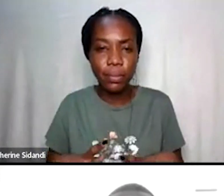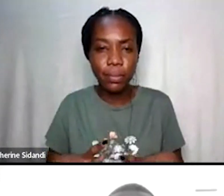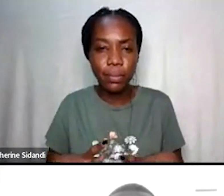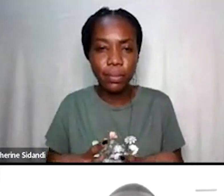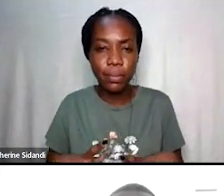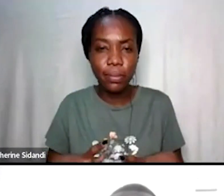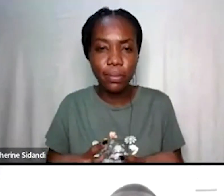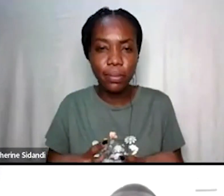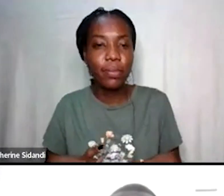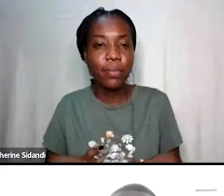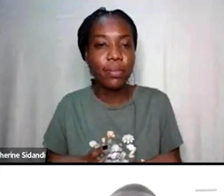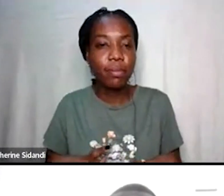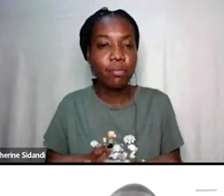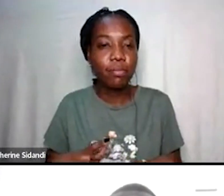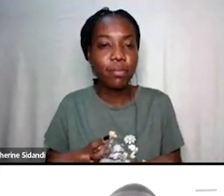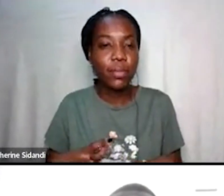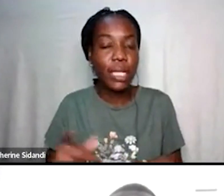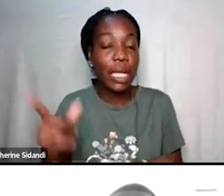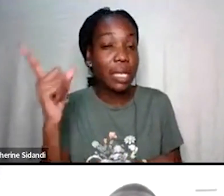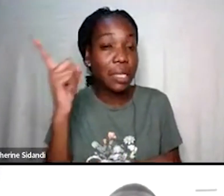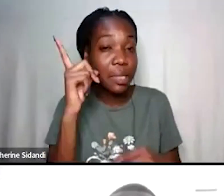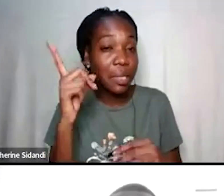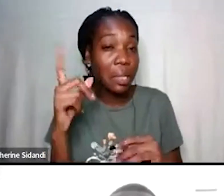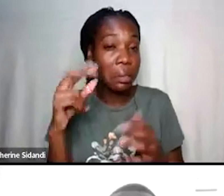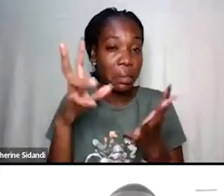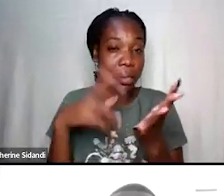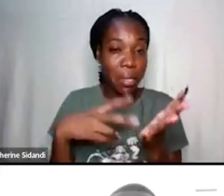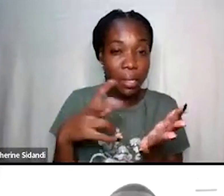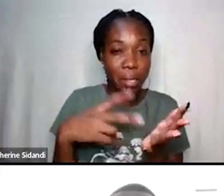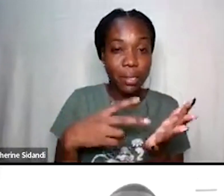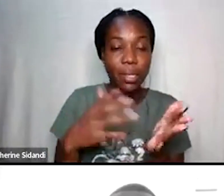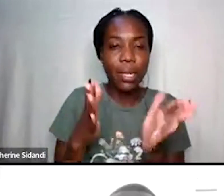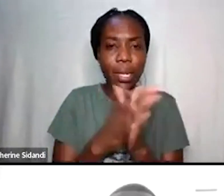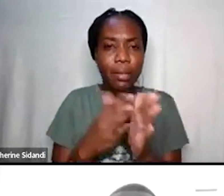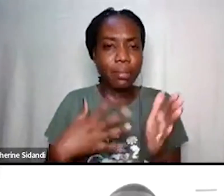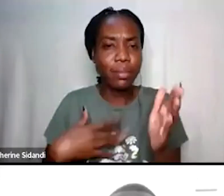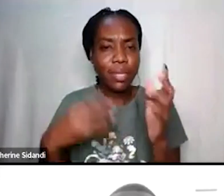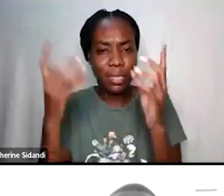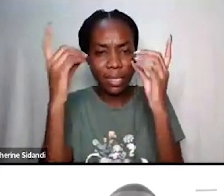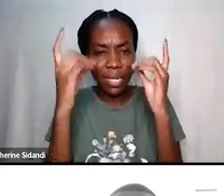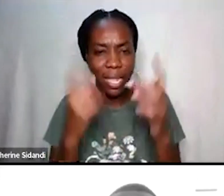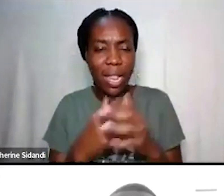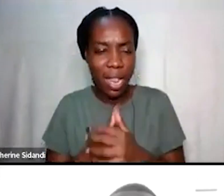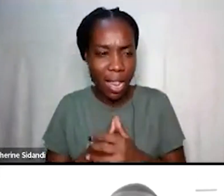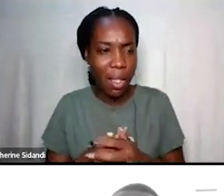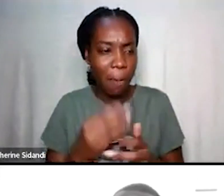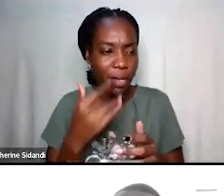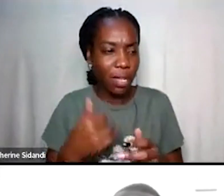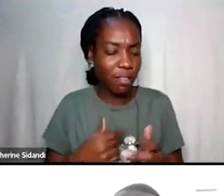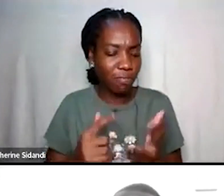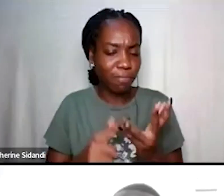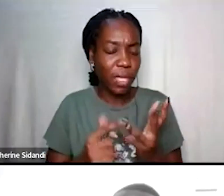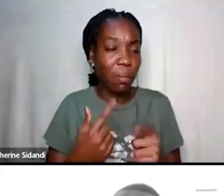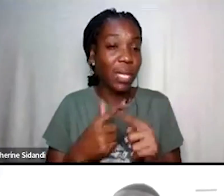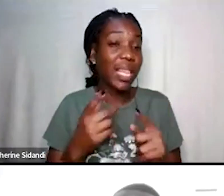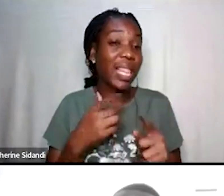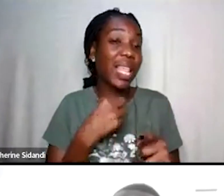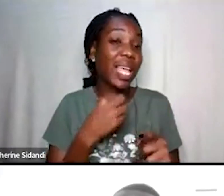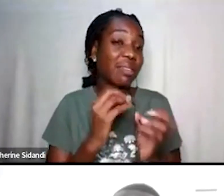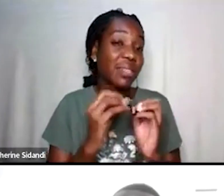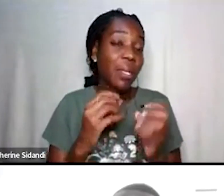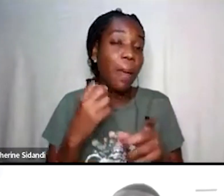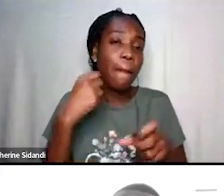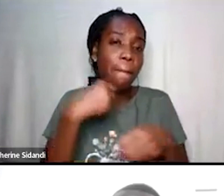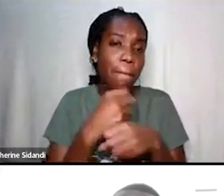we listen to or we read. And I decided to have my own quotes. And there's one quote that I really like, that make